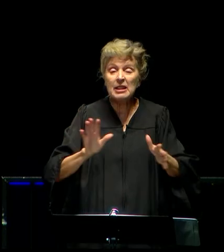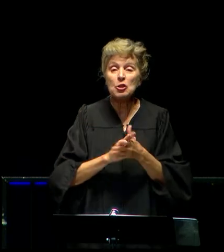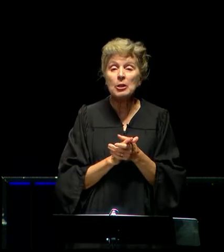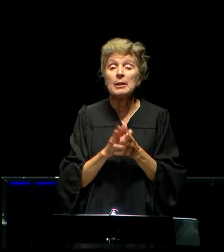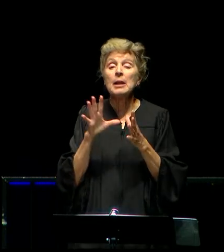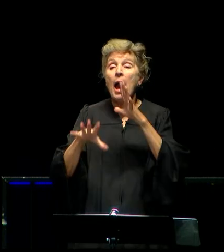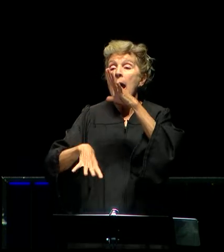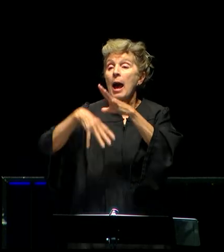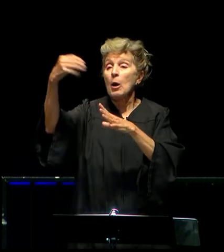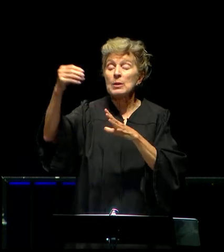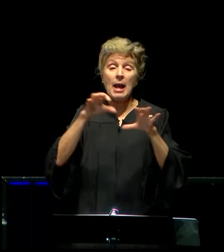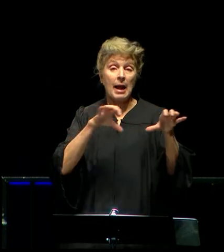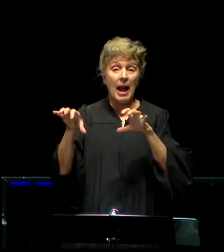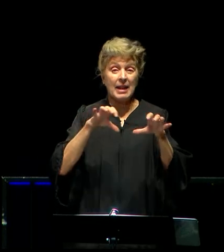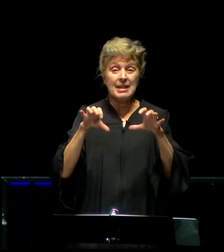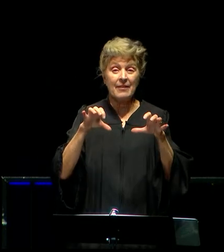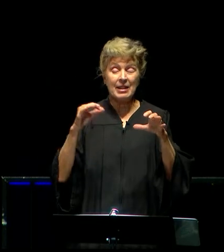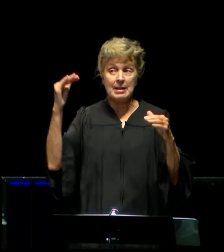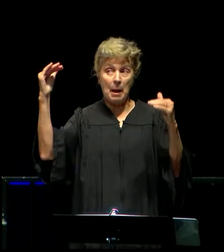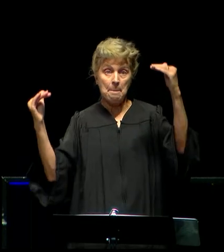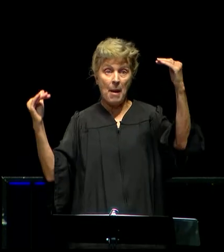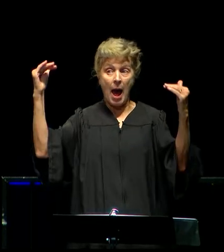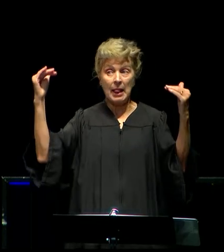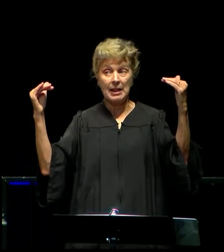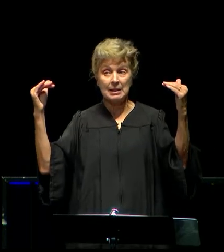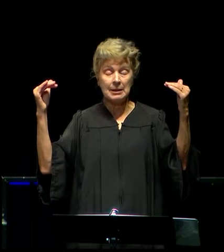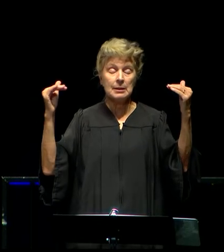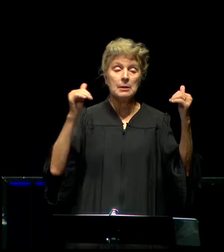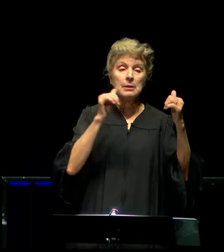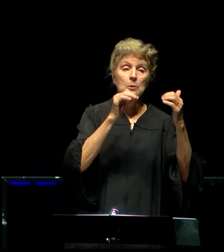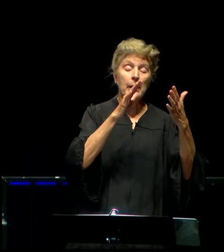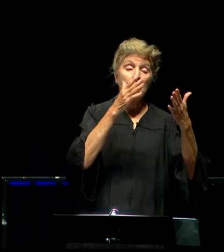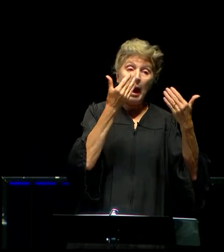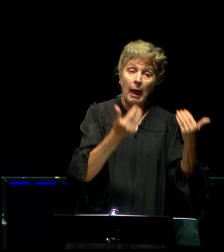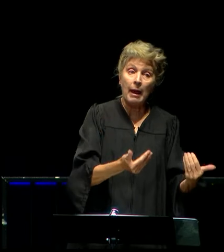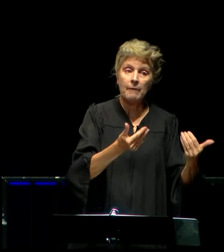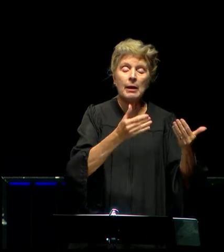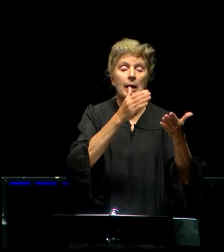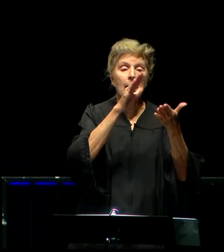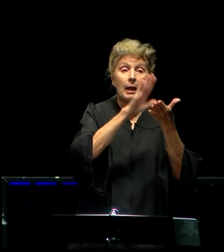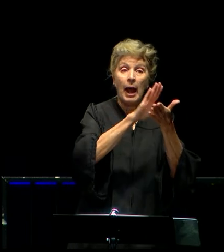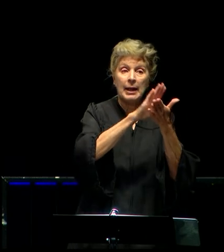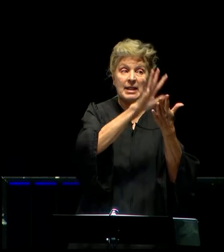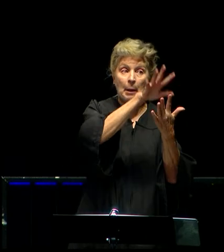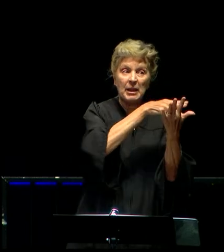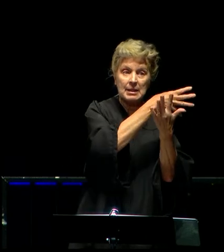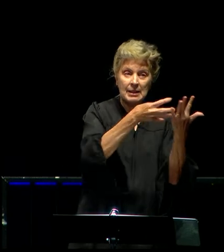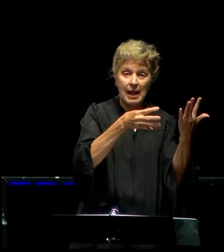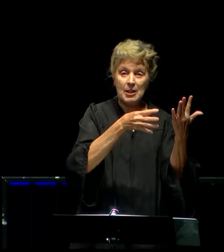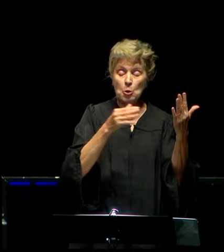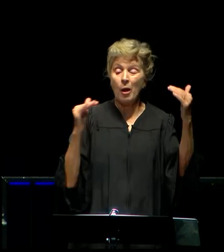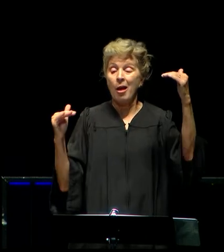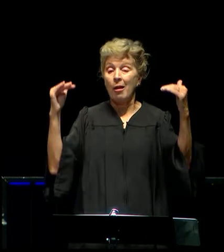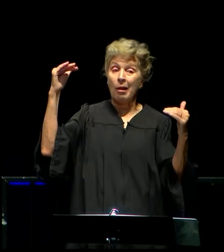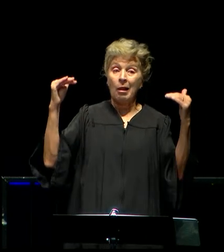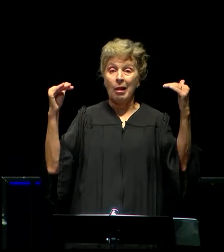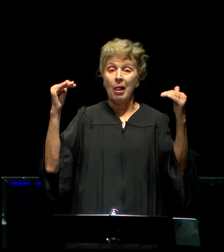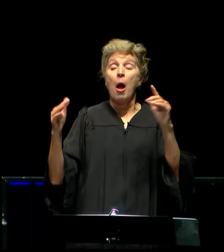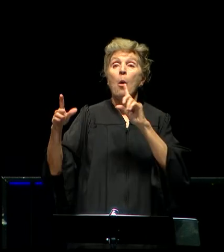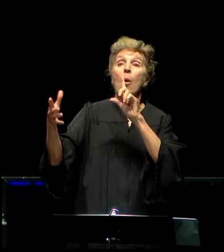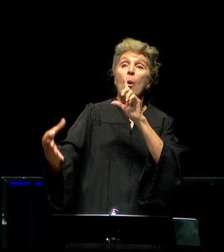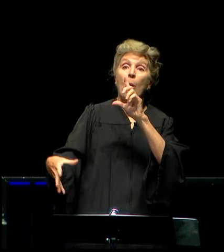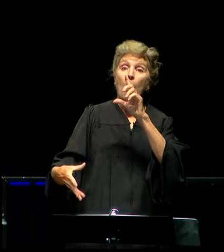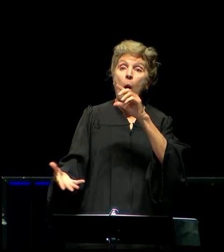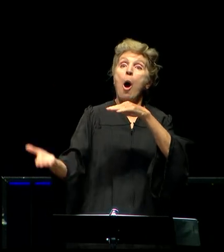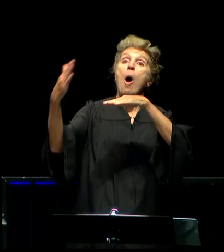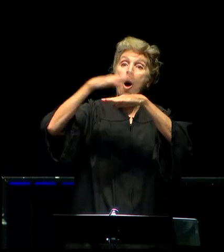Extracurricular activities that you had to balance with a demanding academic schedule. And all of this on top of a